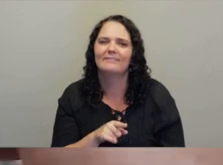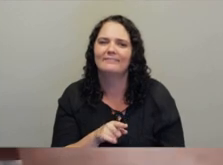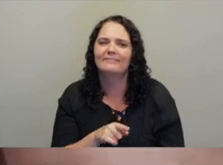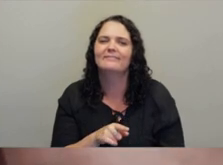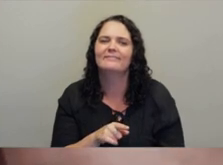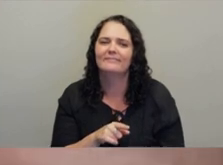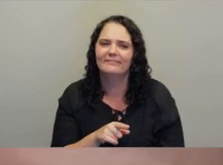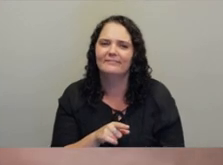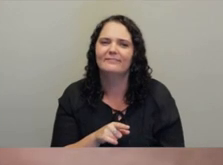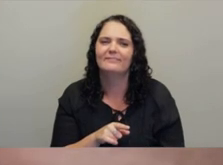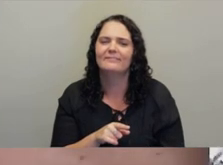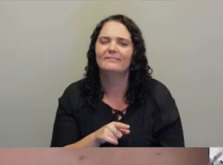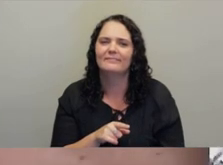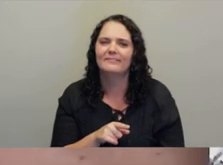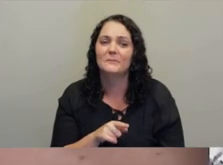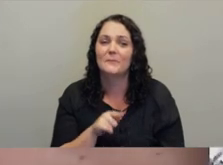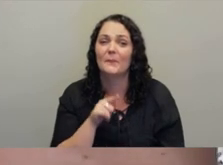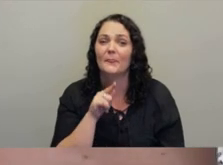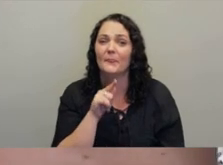about this